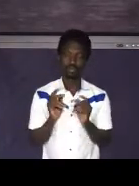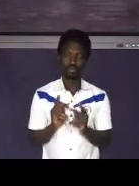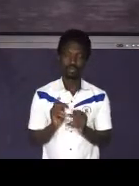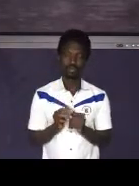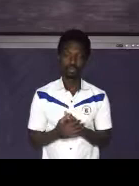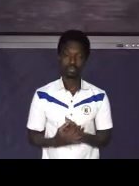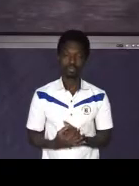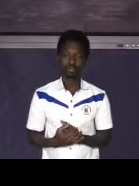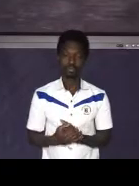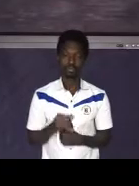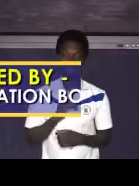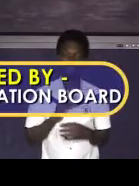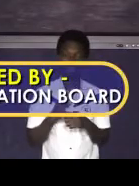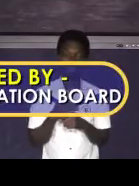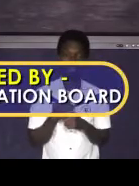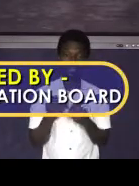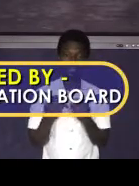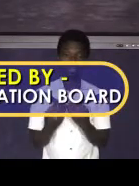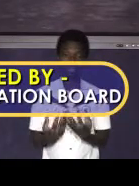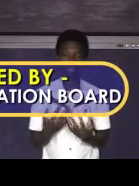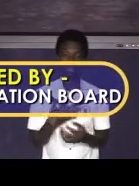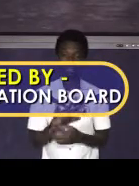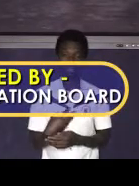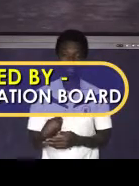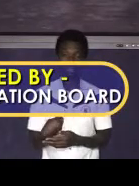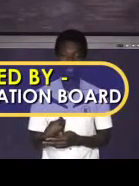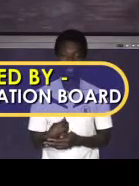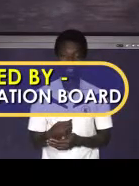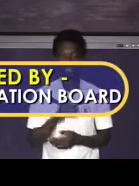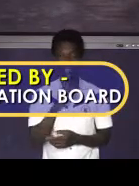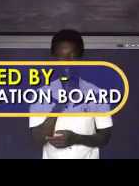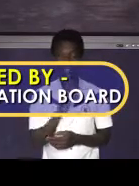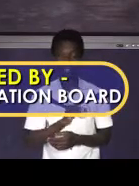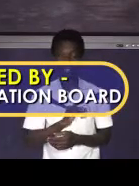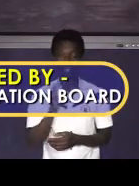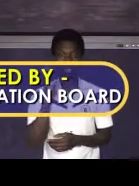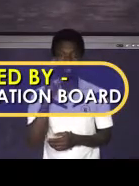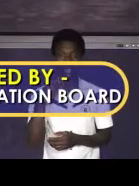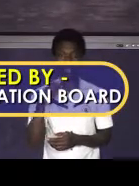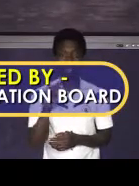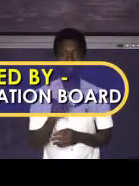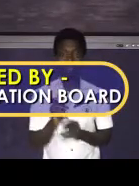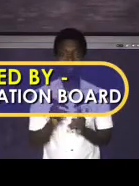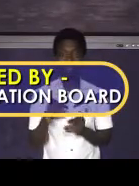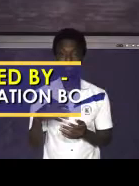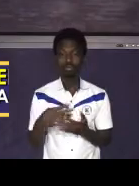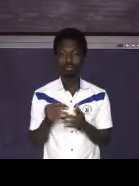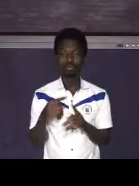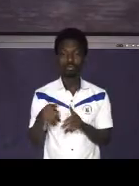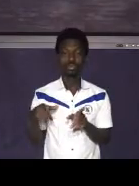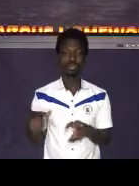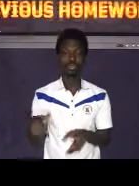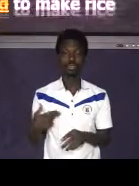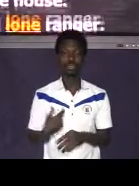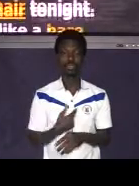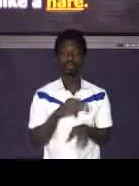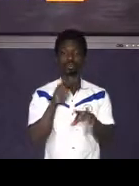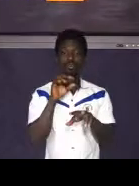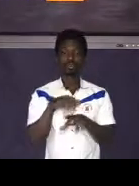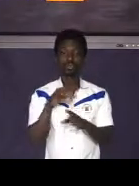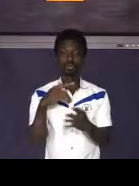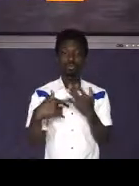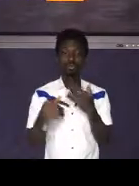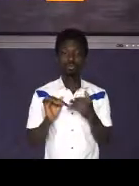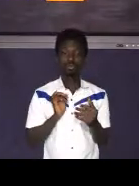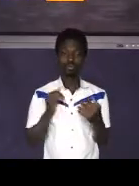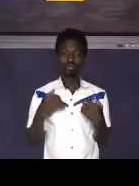Okay, I received so many, and definitely I will appraise you accordingly. But let's look at what I